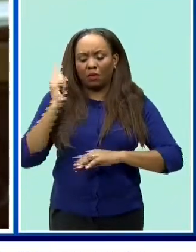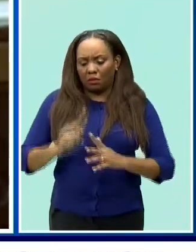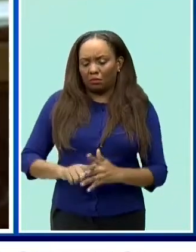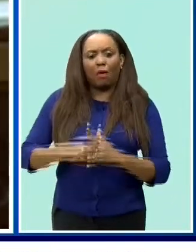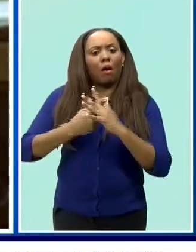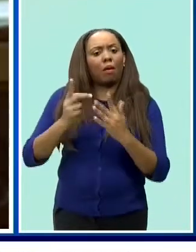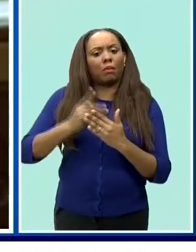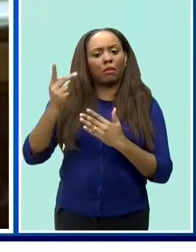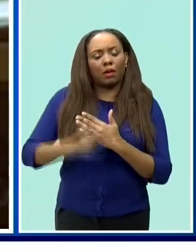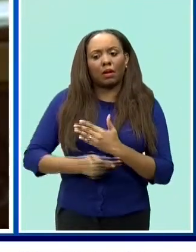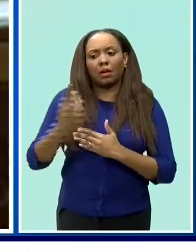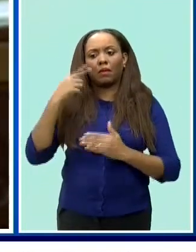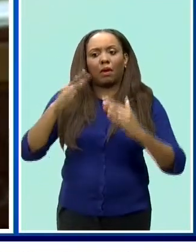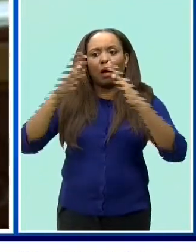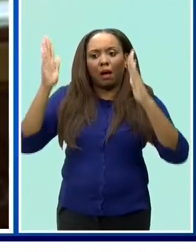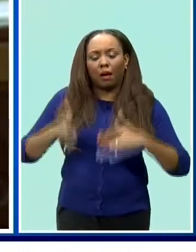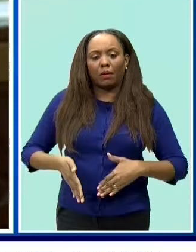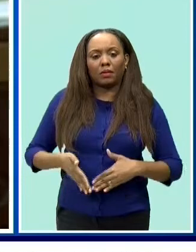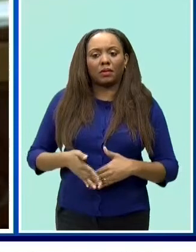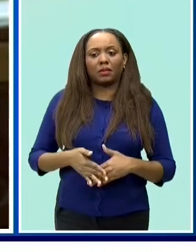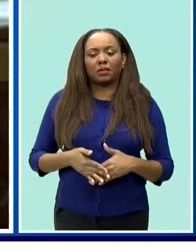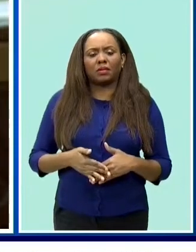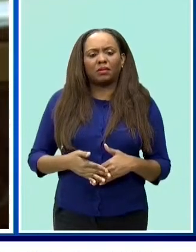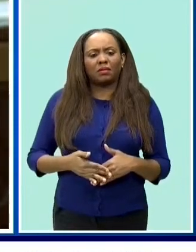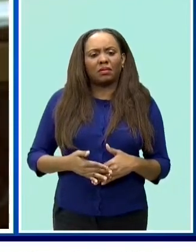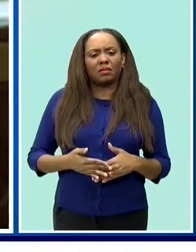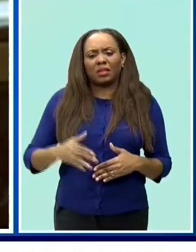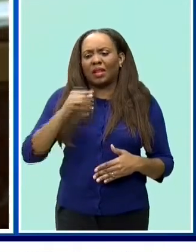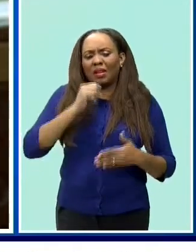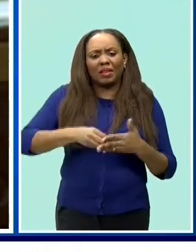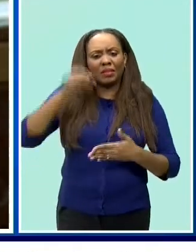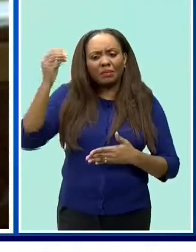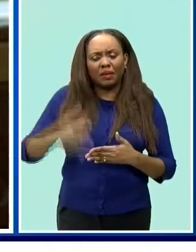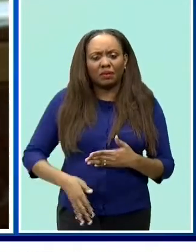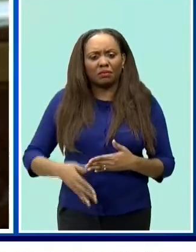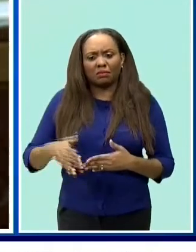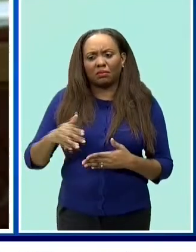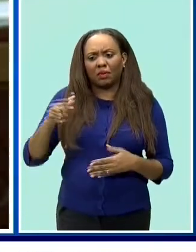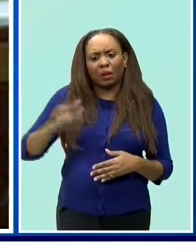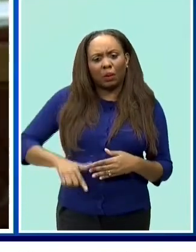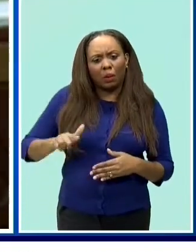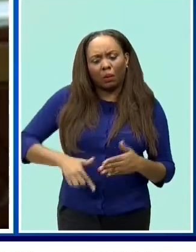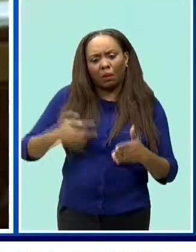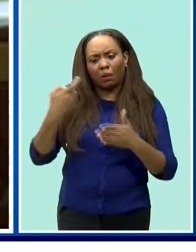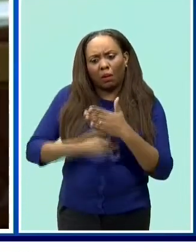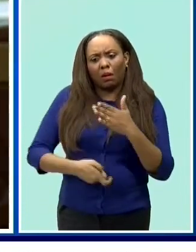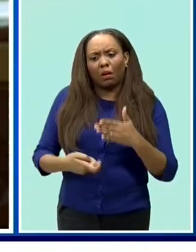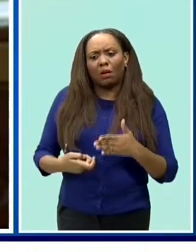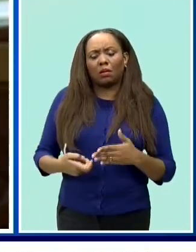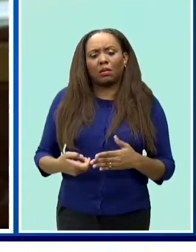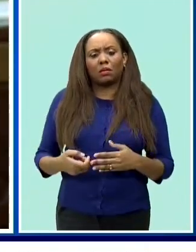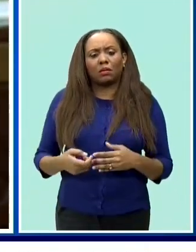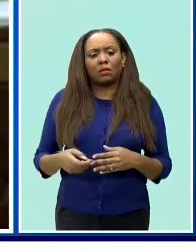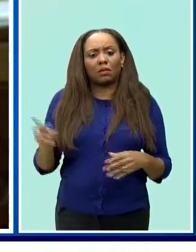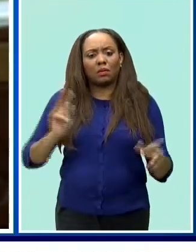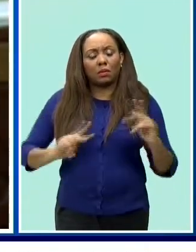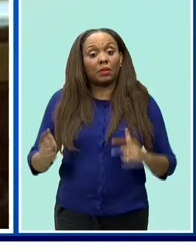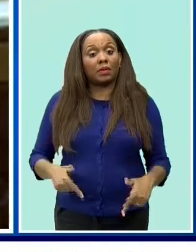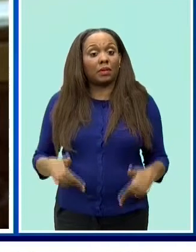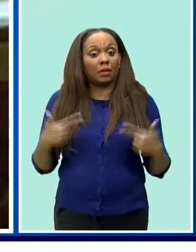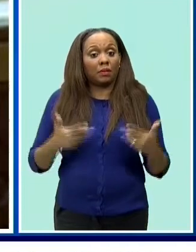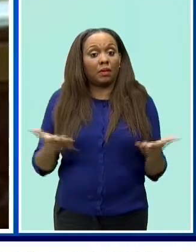initiate programs of housing, particularly low-cost housing for persons who reside in this